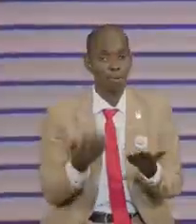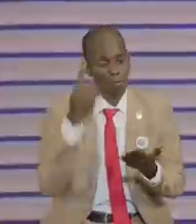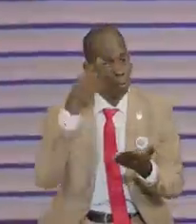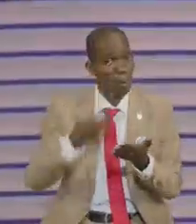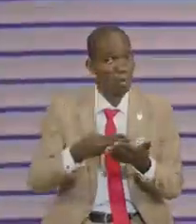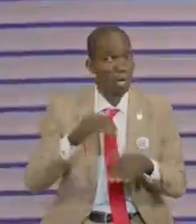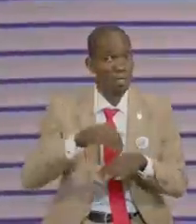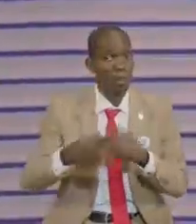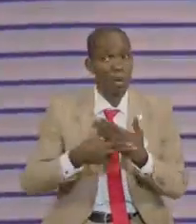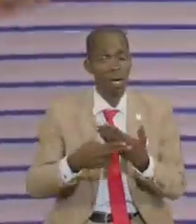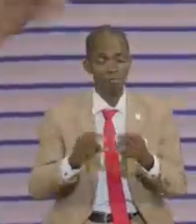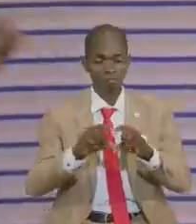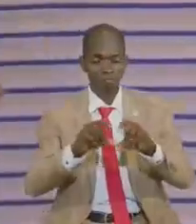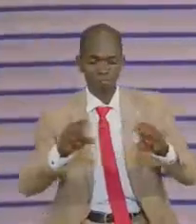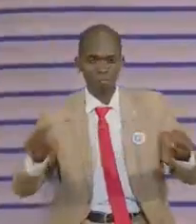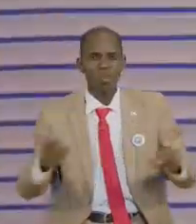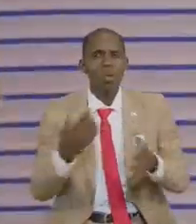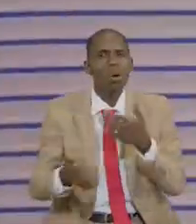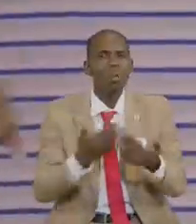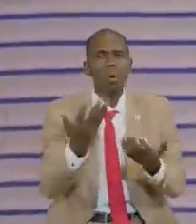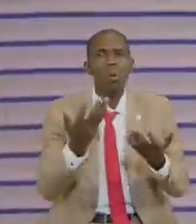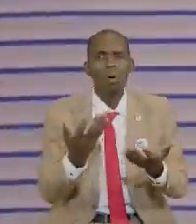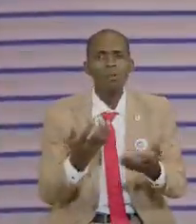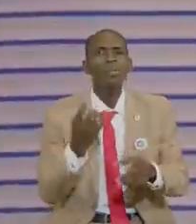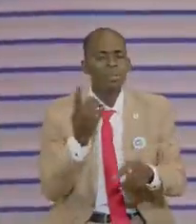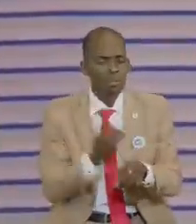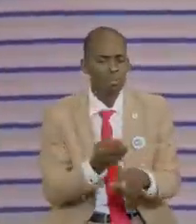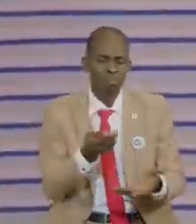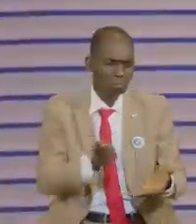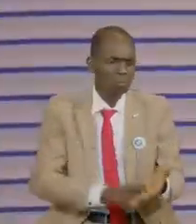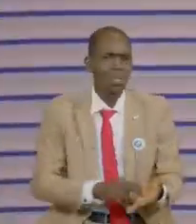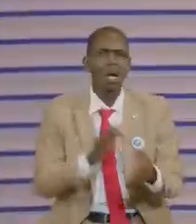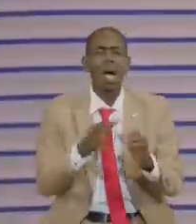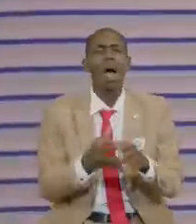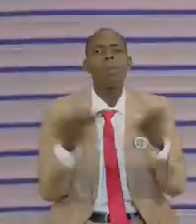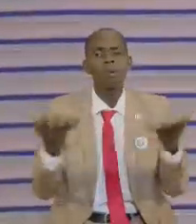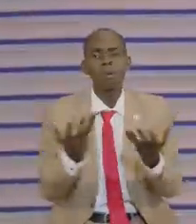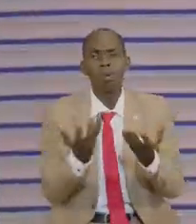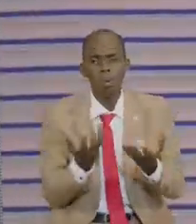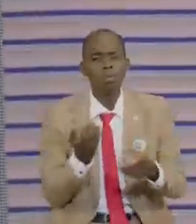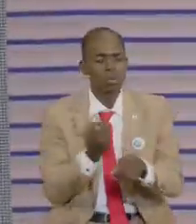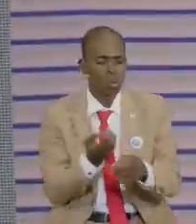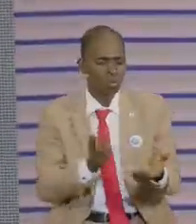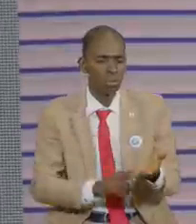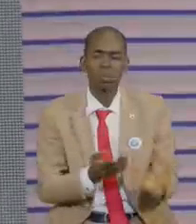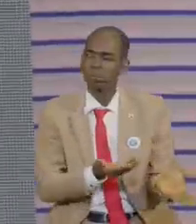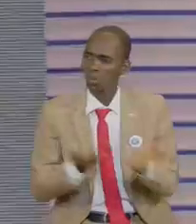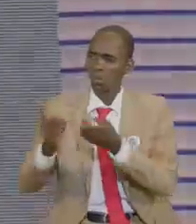have enough in the bank, sign your name there and put the amount, they will pay you in the bank.